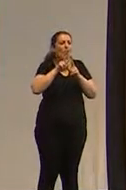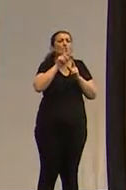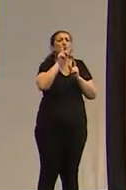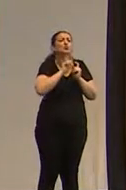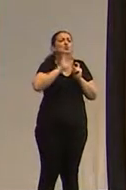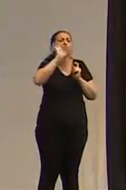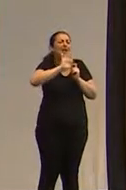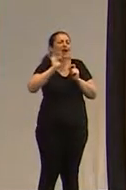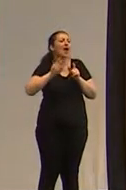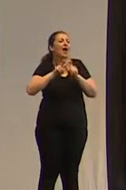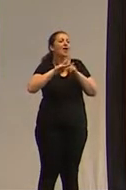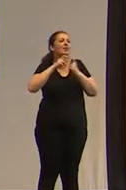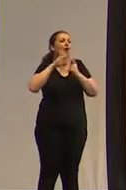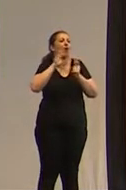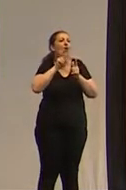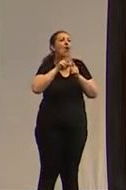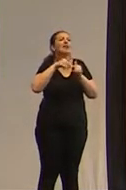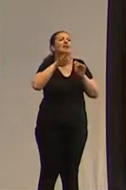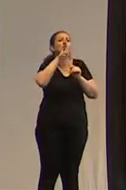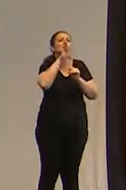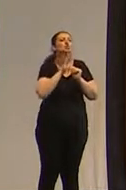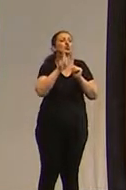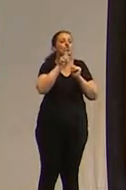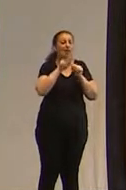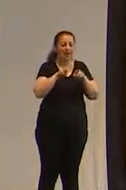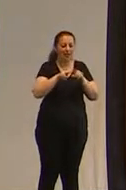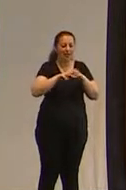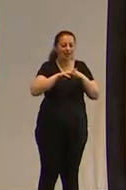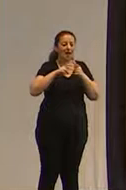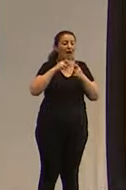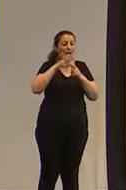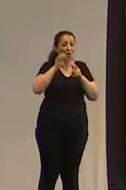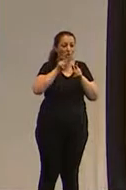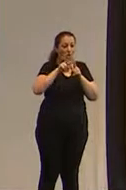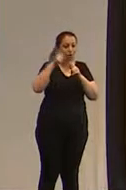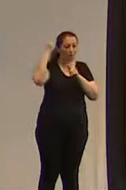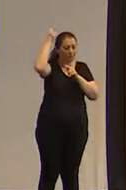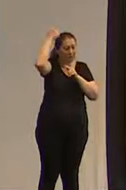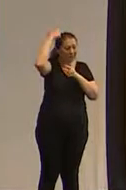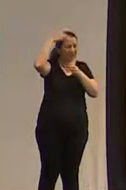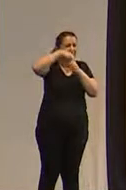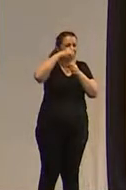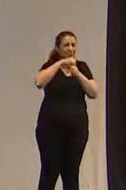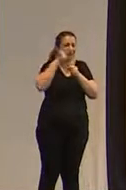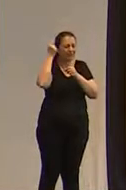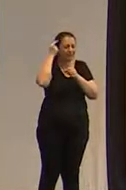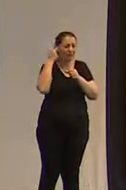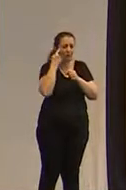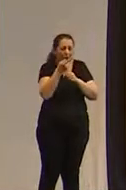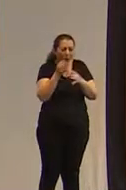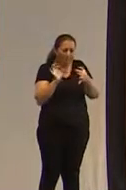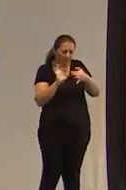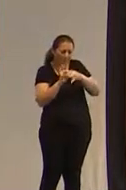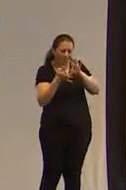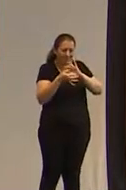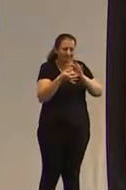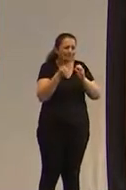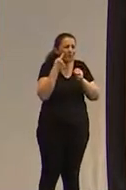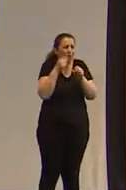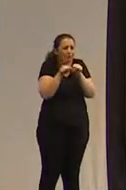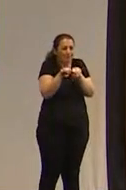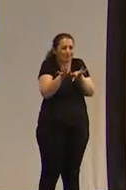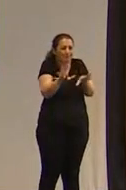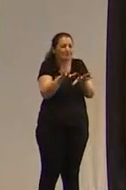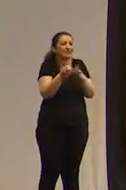those 300 neurons when you take those 300 neurons when they interact with one another they create a